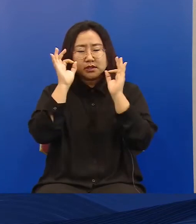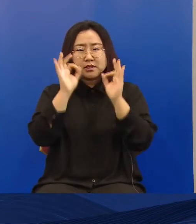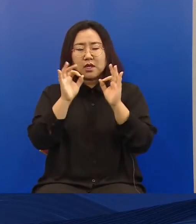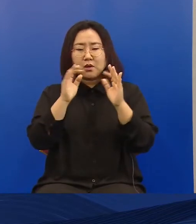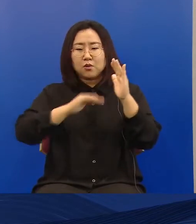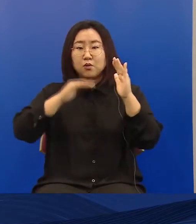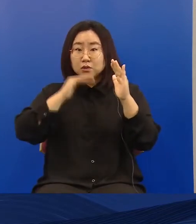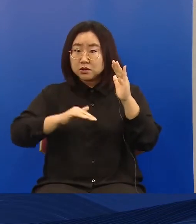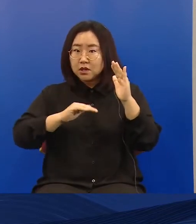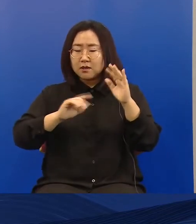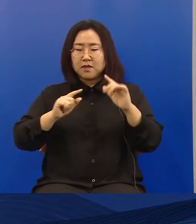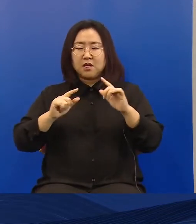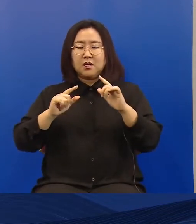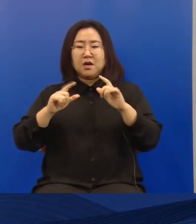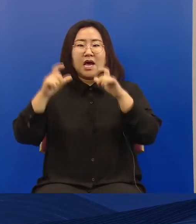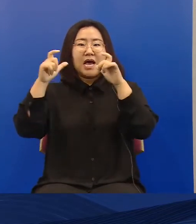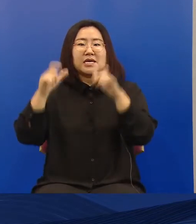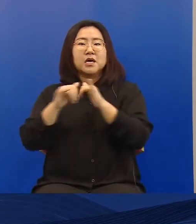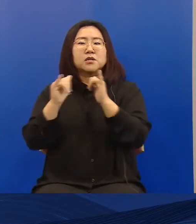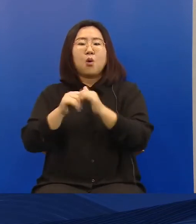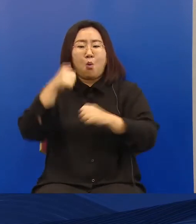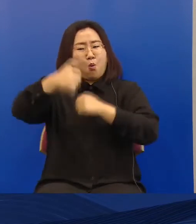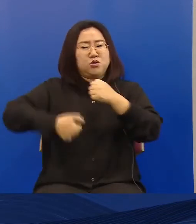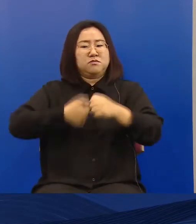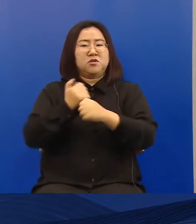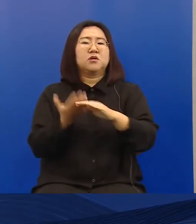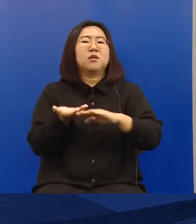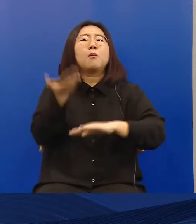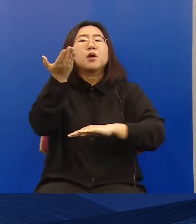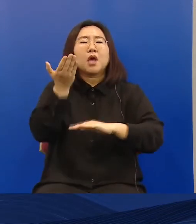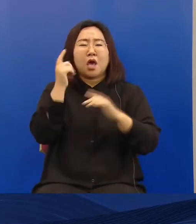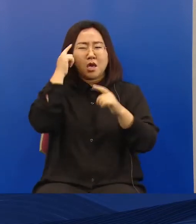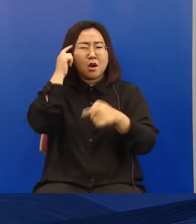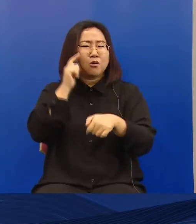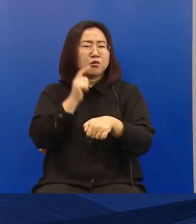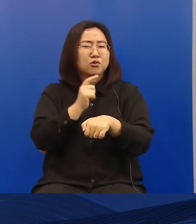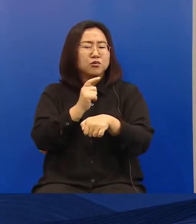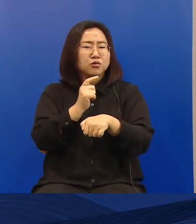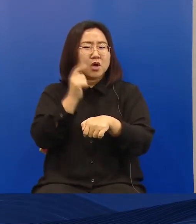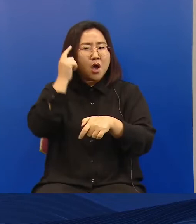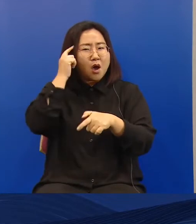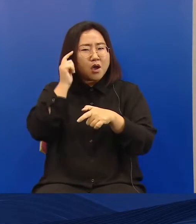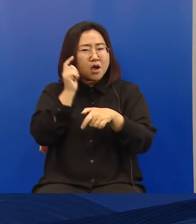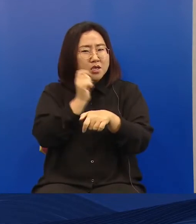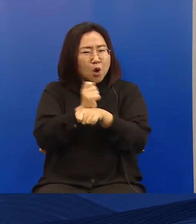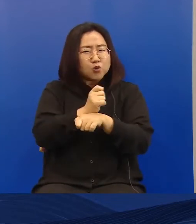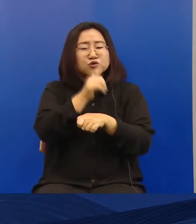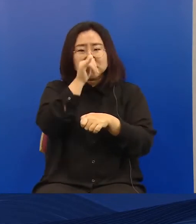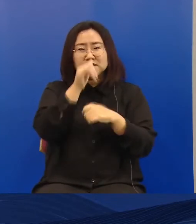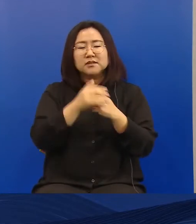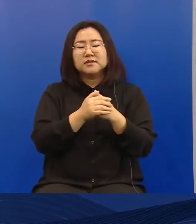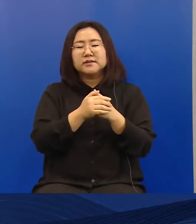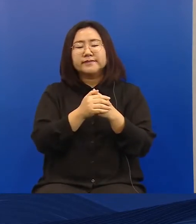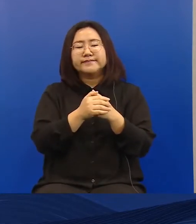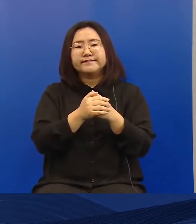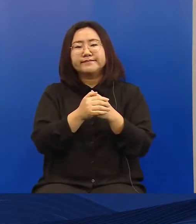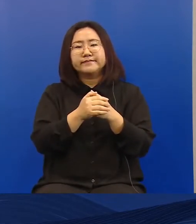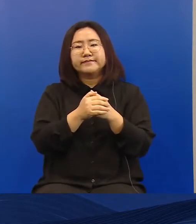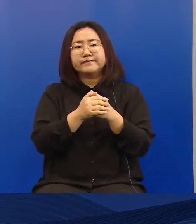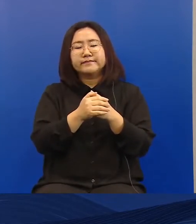about public service or community interpreting. Things that have ranged from looking at the role and the responsibility to thinking